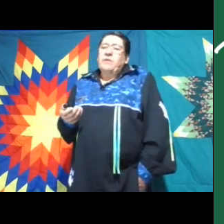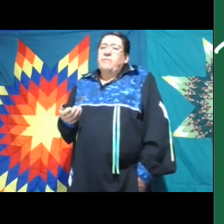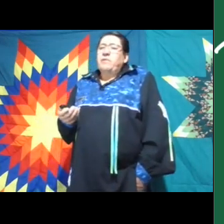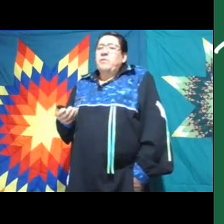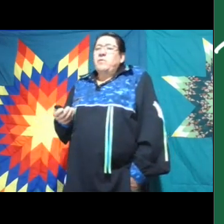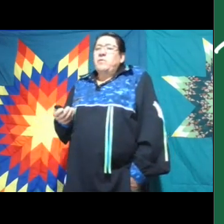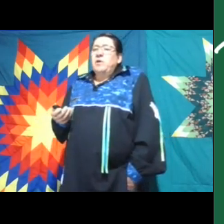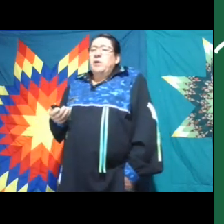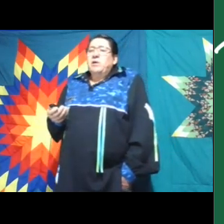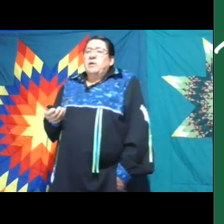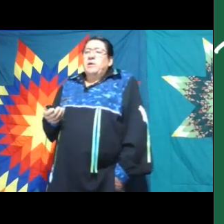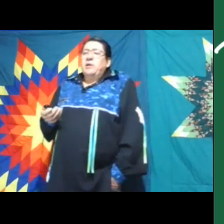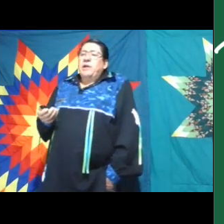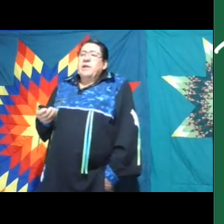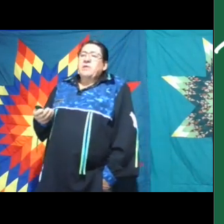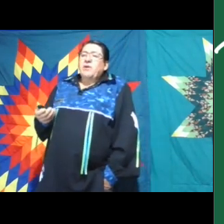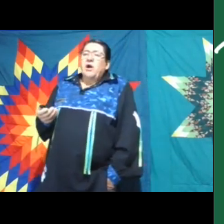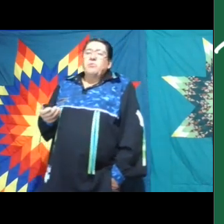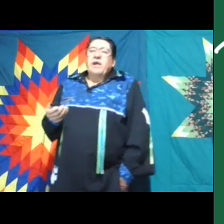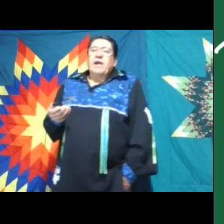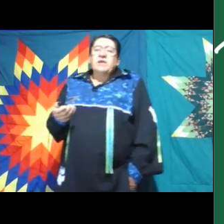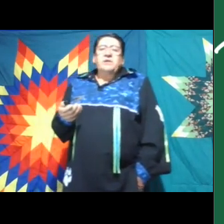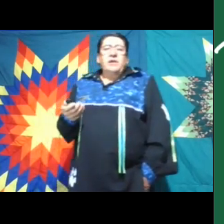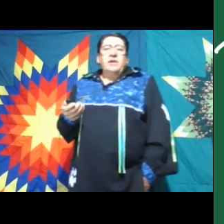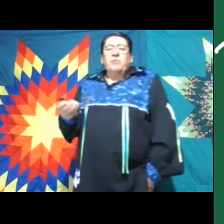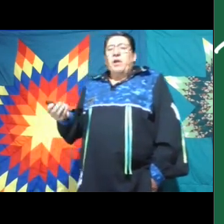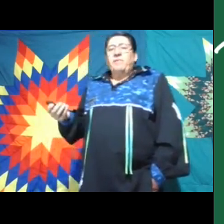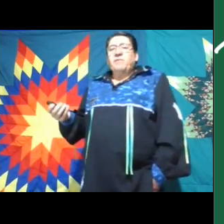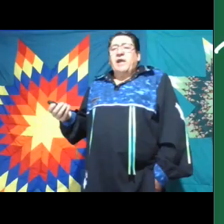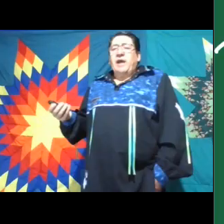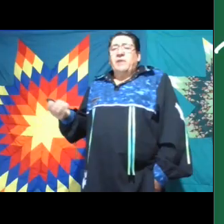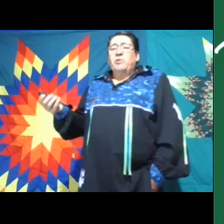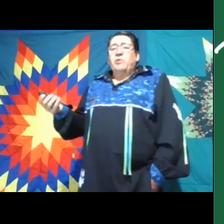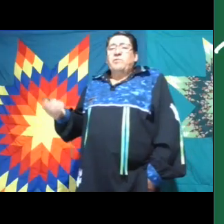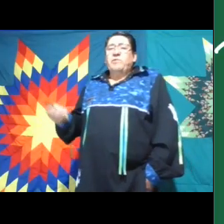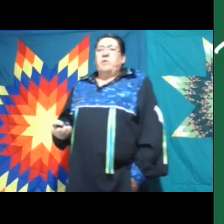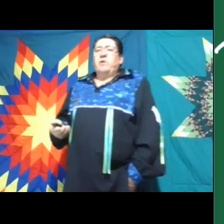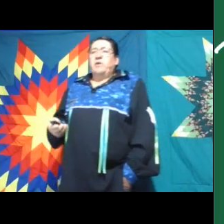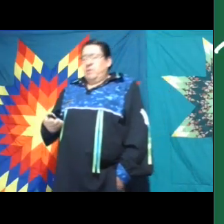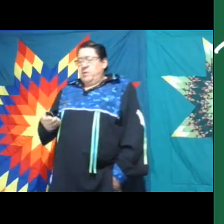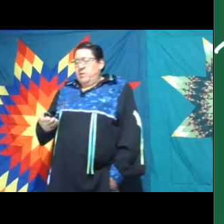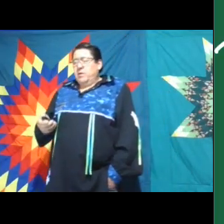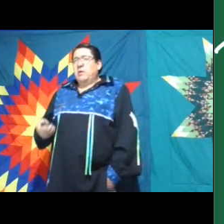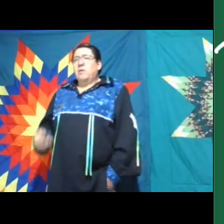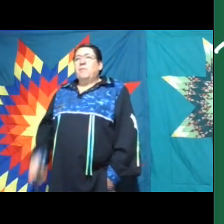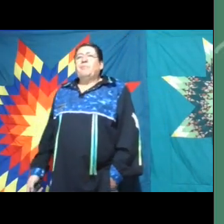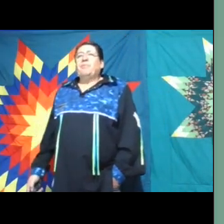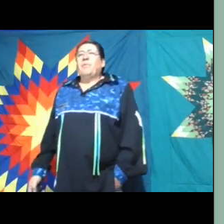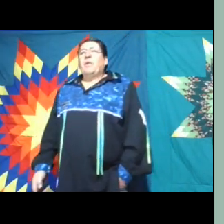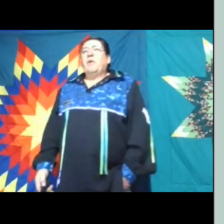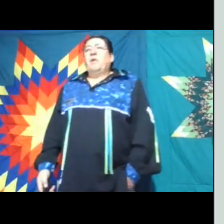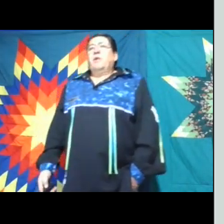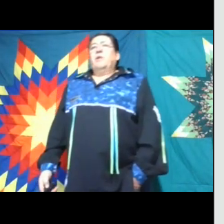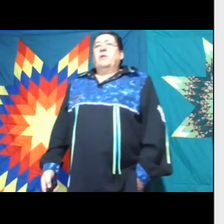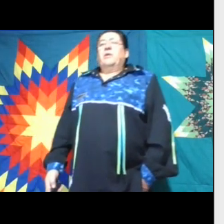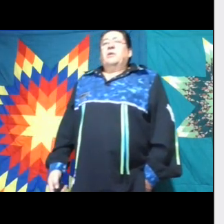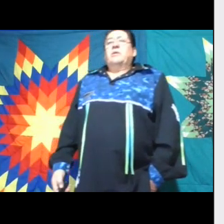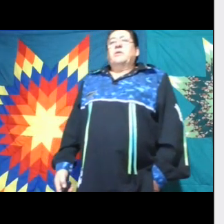possibly review continuing obligations like a Privacy Act moving forward.